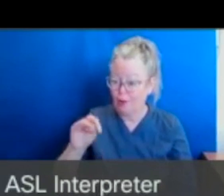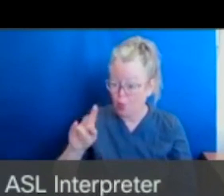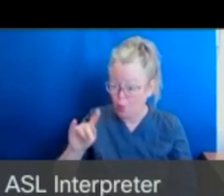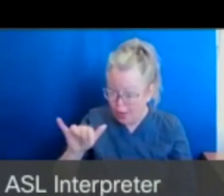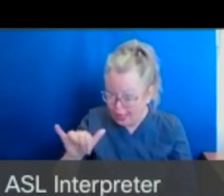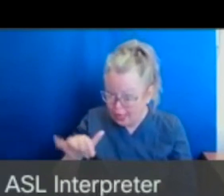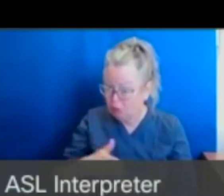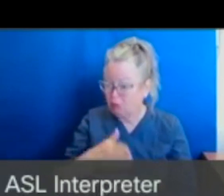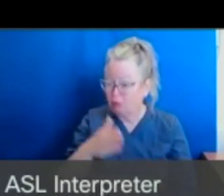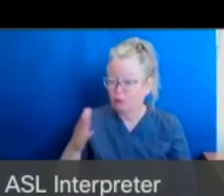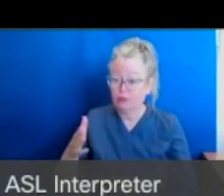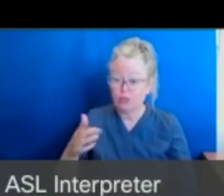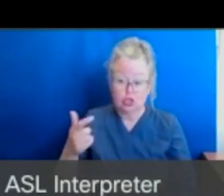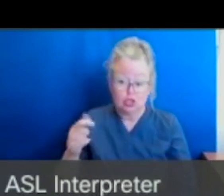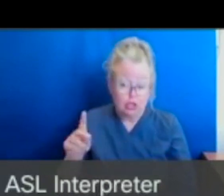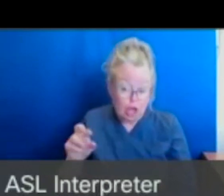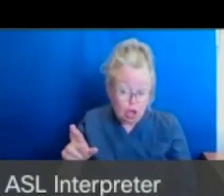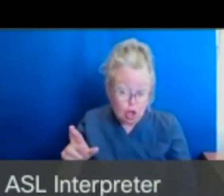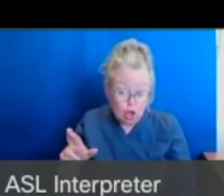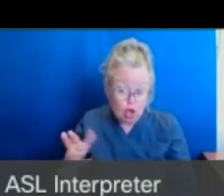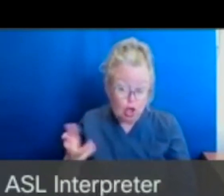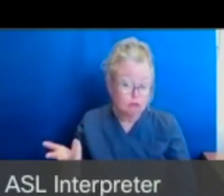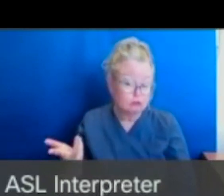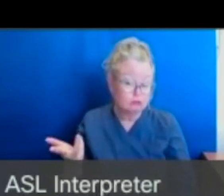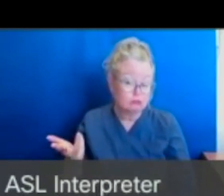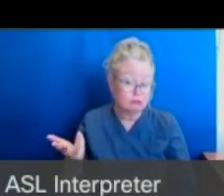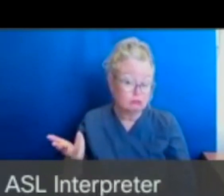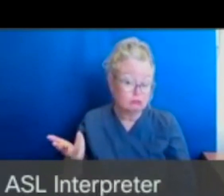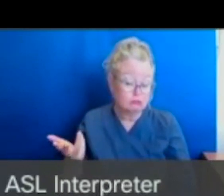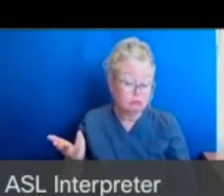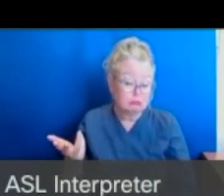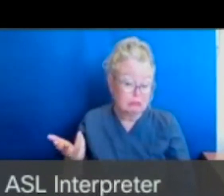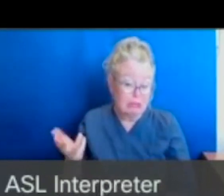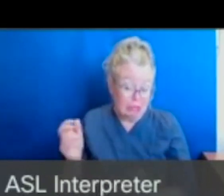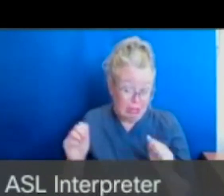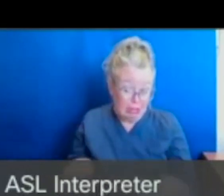state, gender differences, for example?